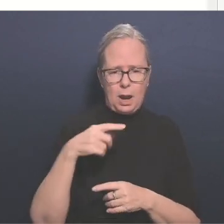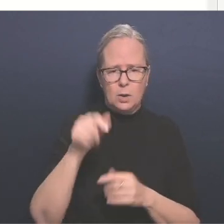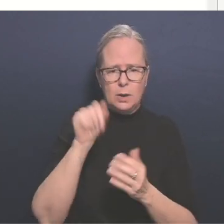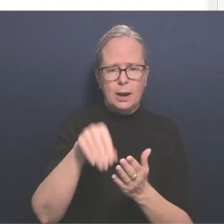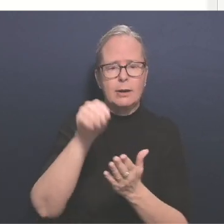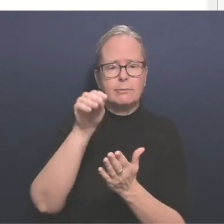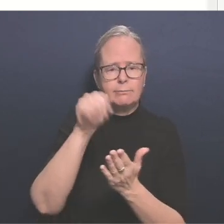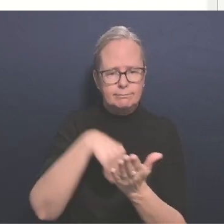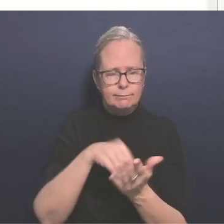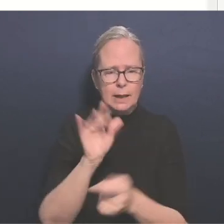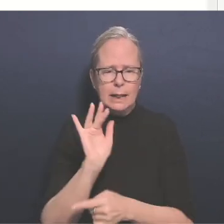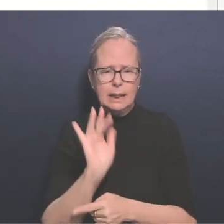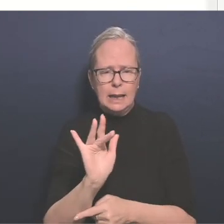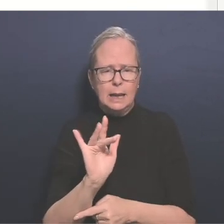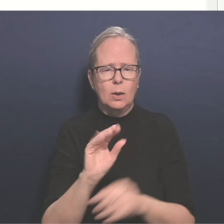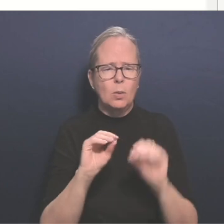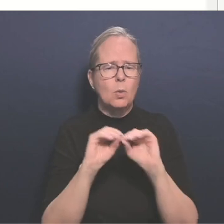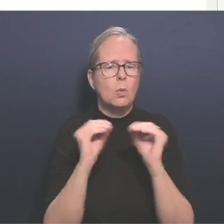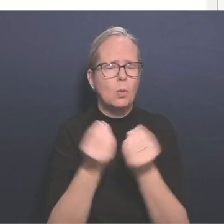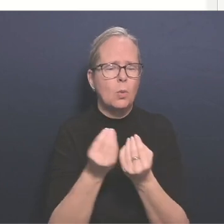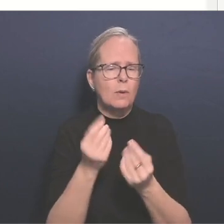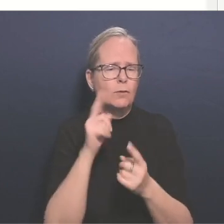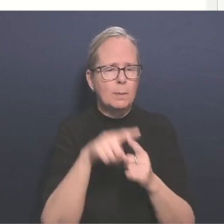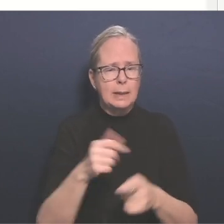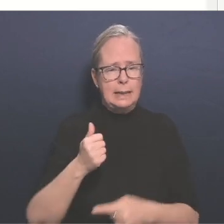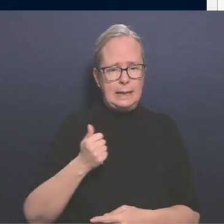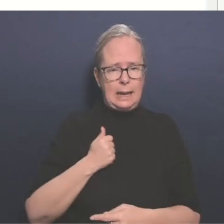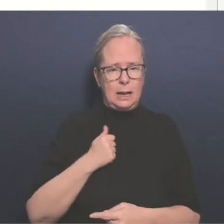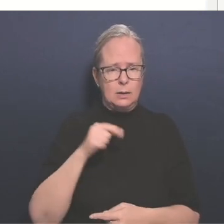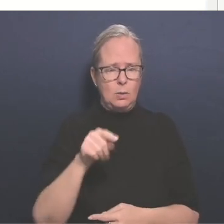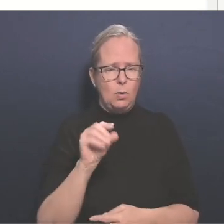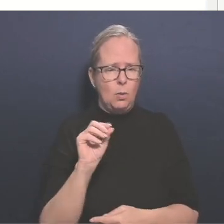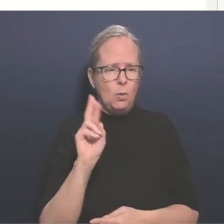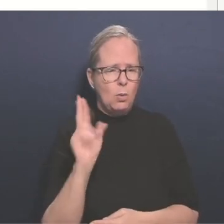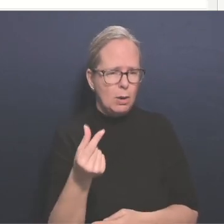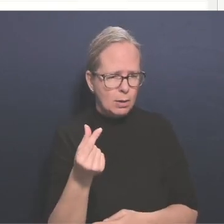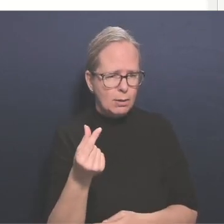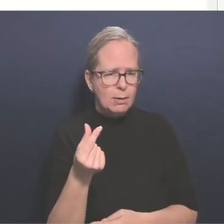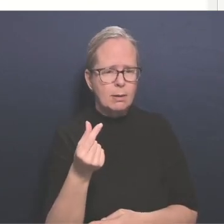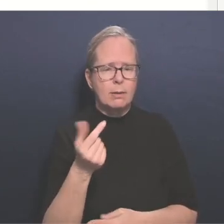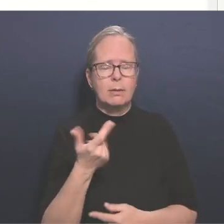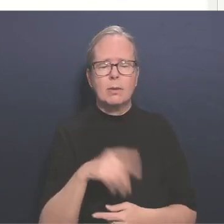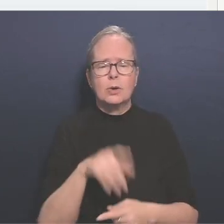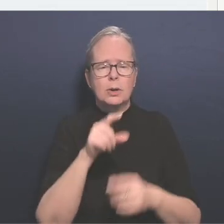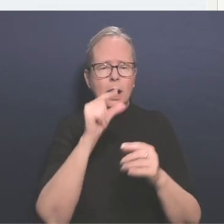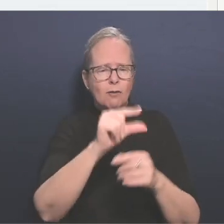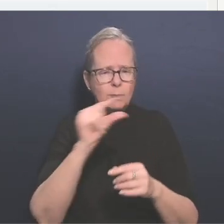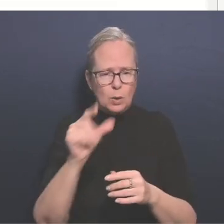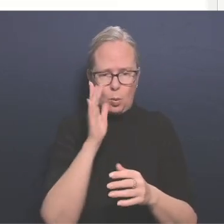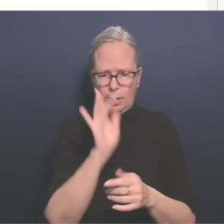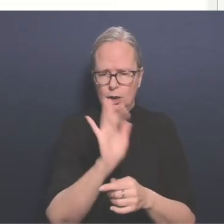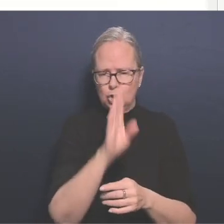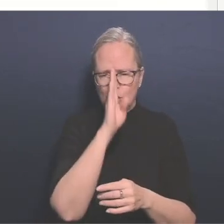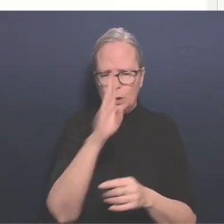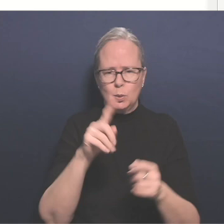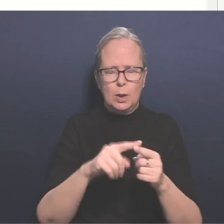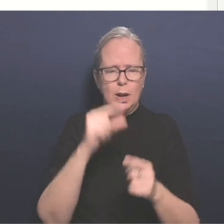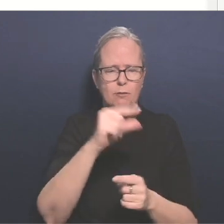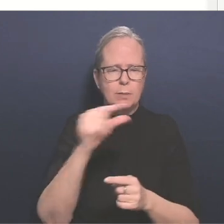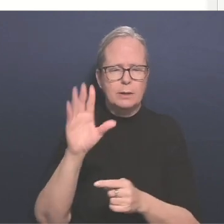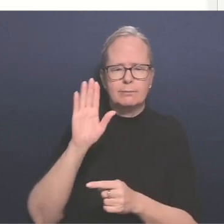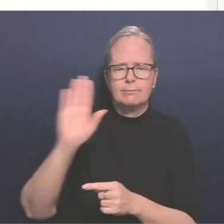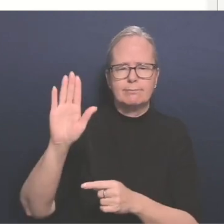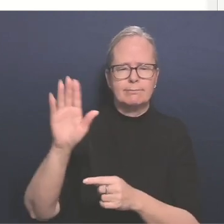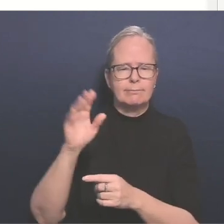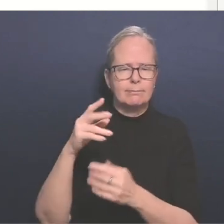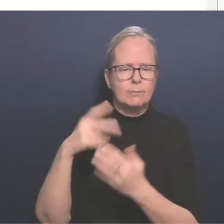some answers as you're going through that step. You can continue all down to the end. And the really other unique aspect